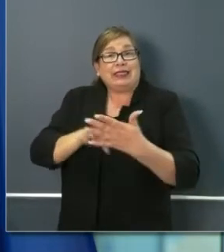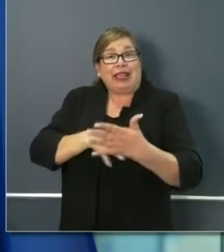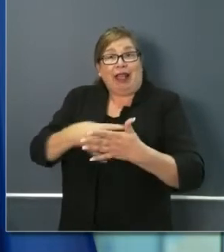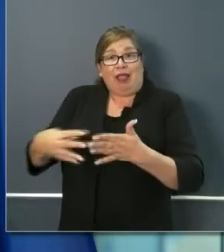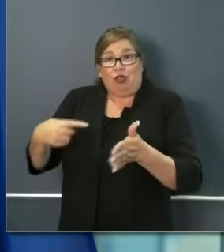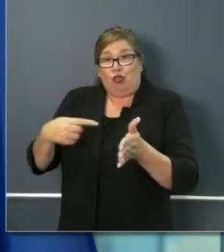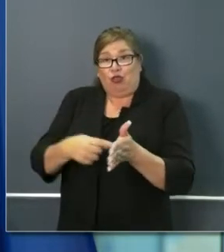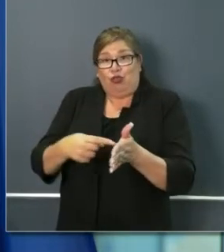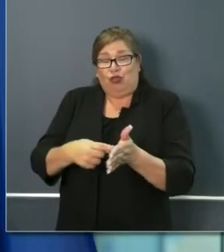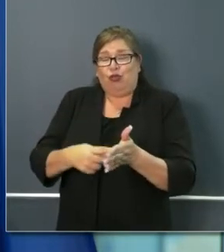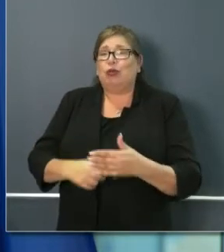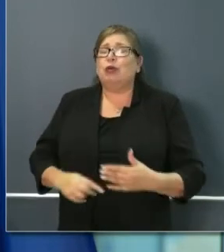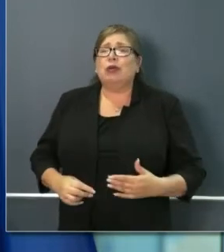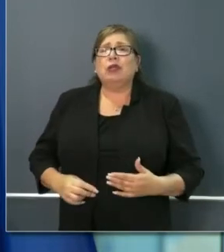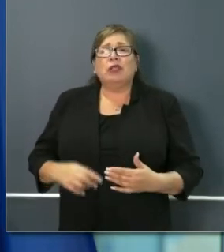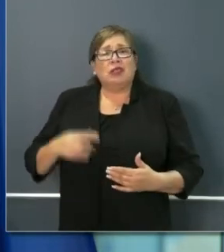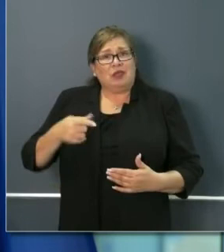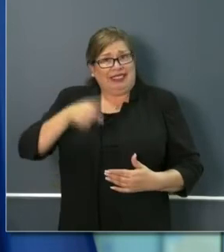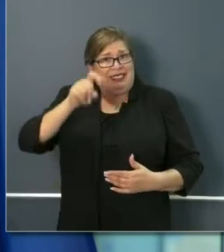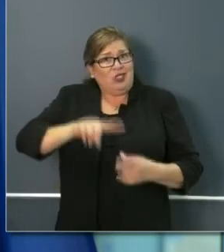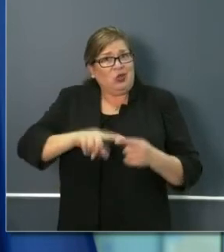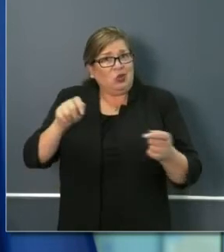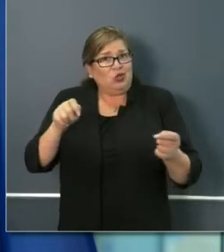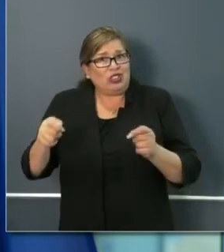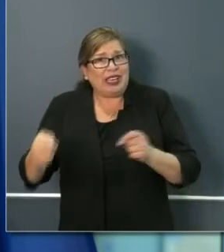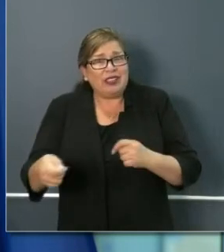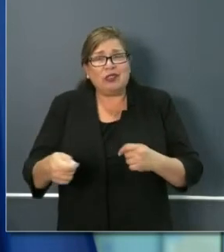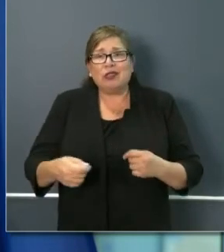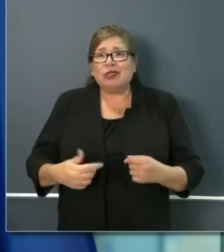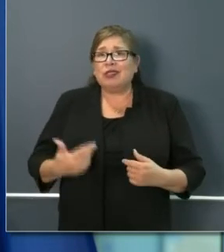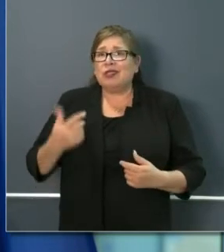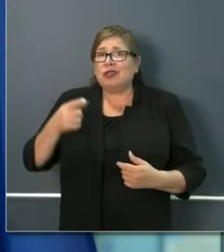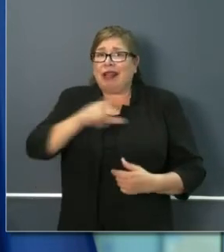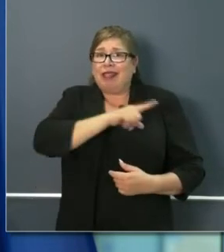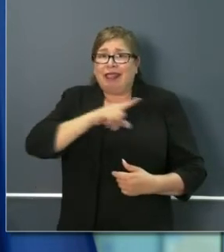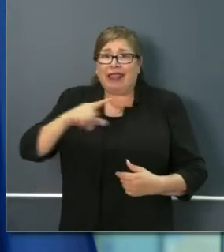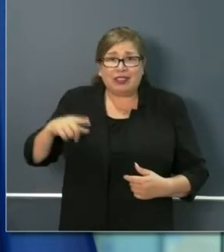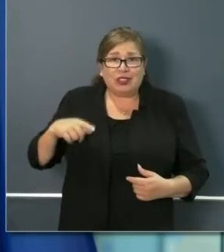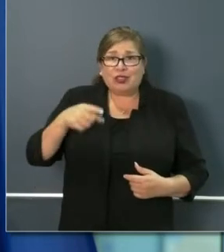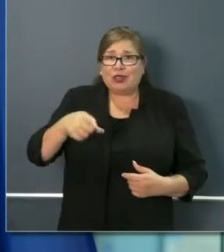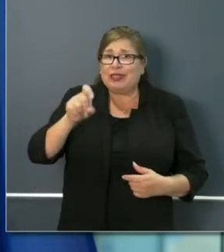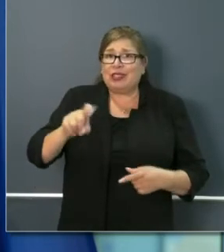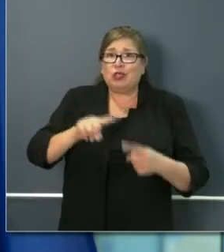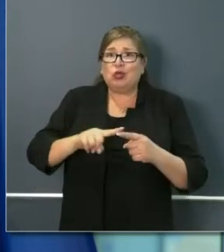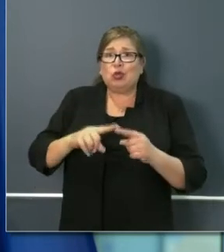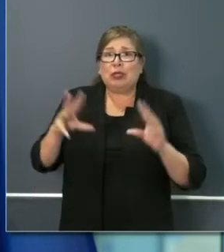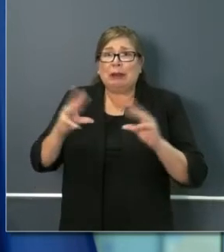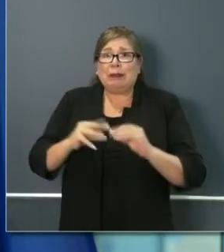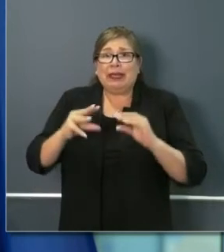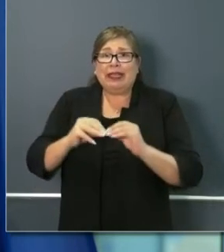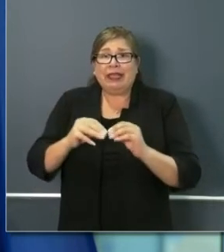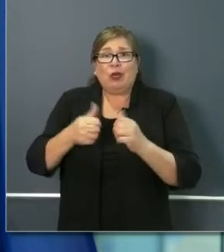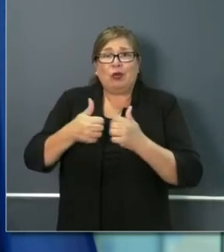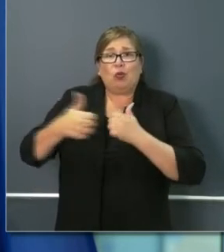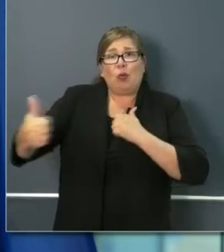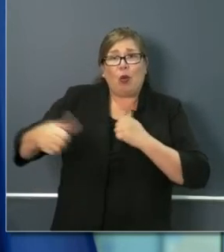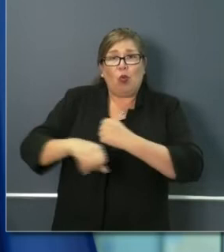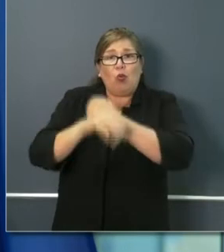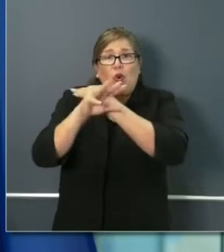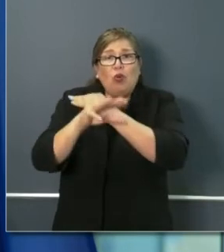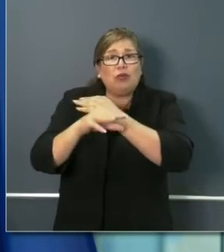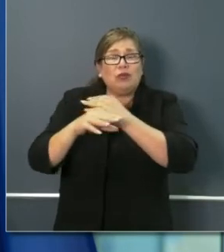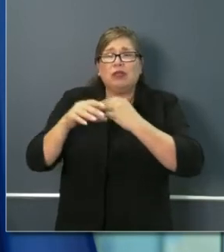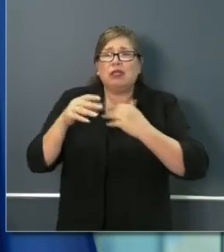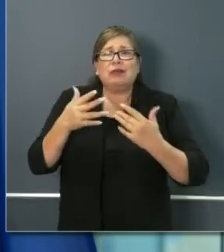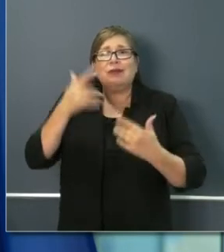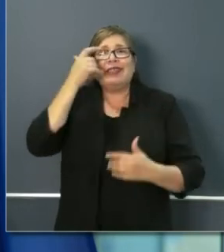start preparing to legislate remotely in order to either meet the June budget deadline or to pass any other urgent legislation? And